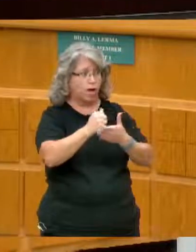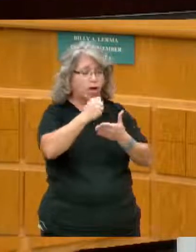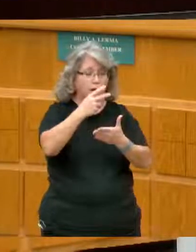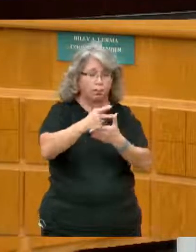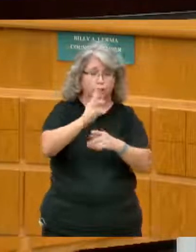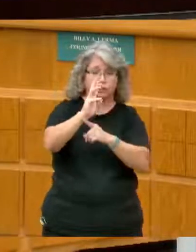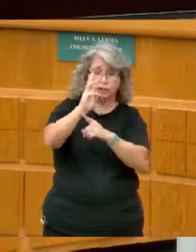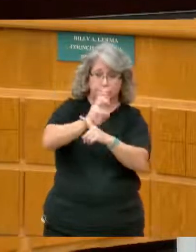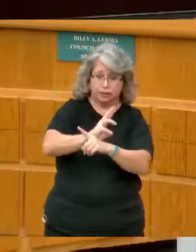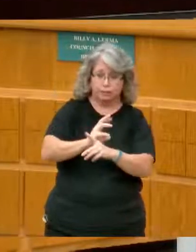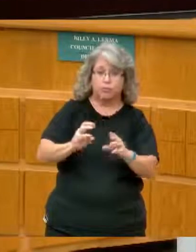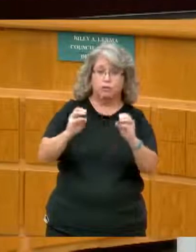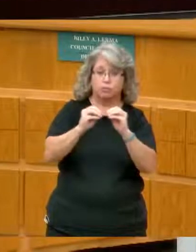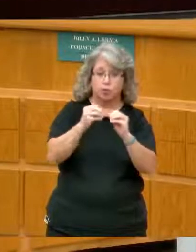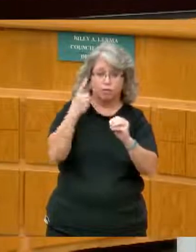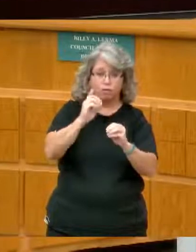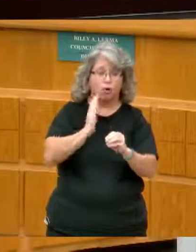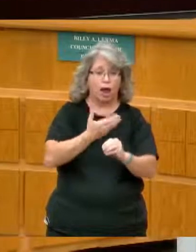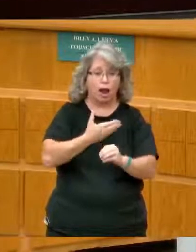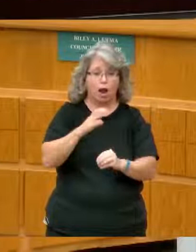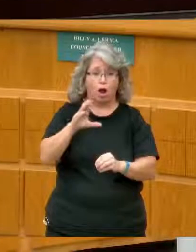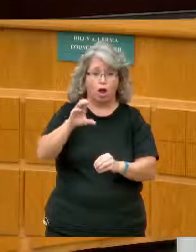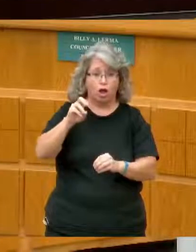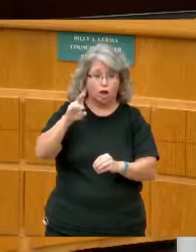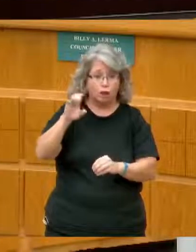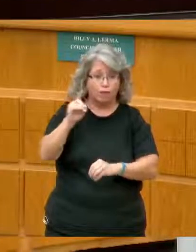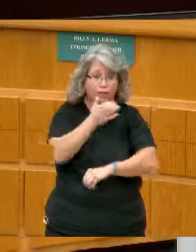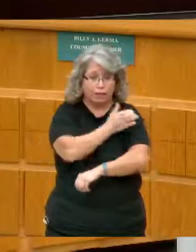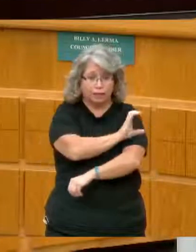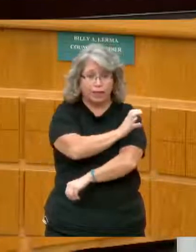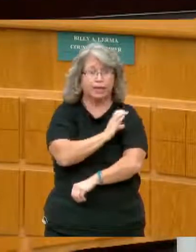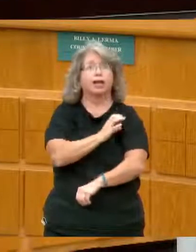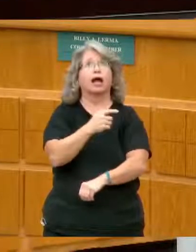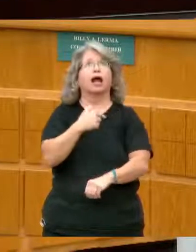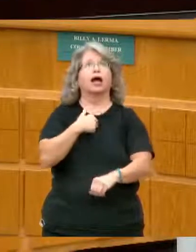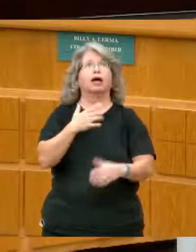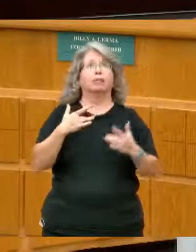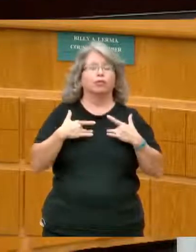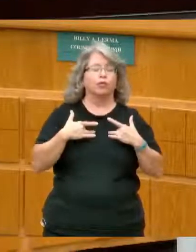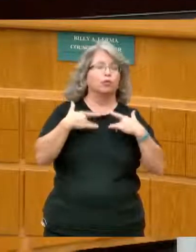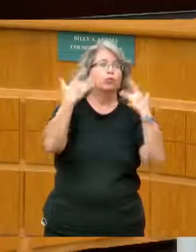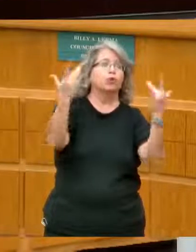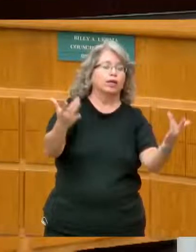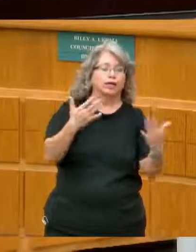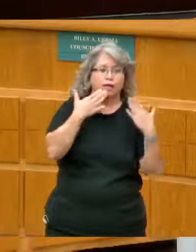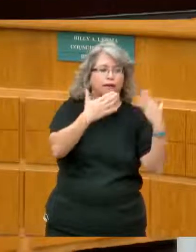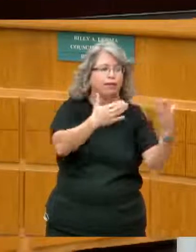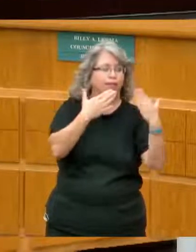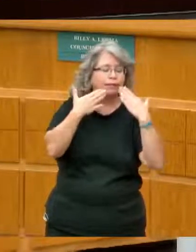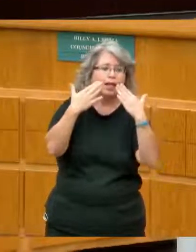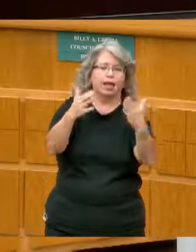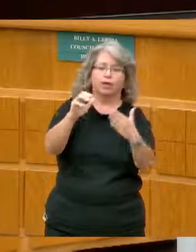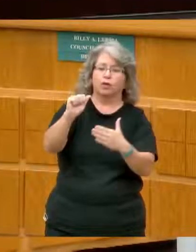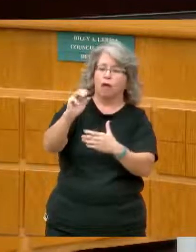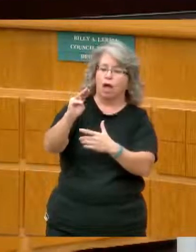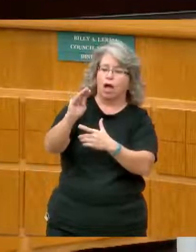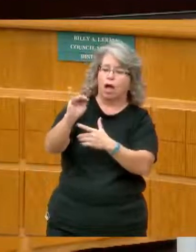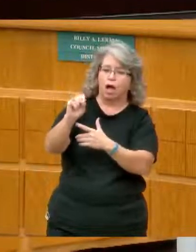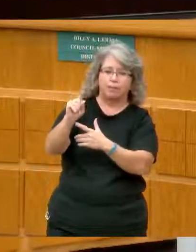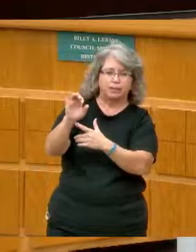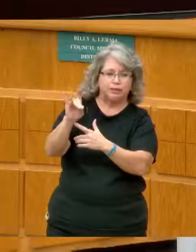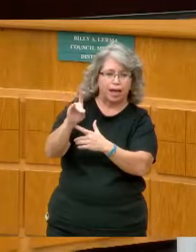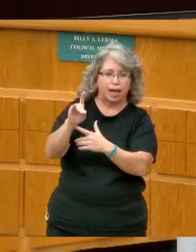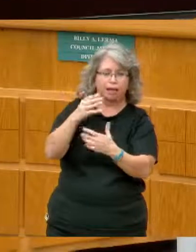we'll reevaluate after that. Man, am I pumped about that. Thank you, Amistad. Thank you, all the doctors, Jacqueline